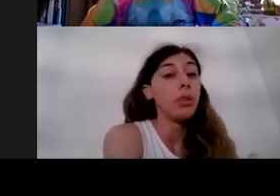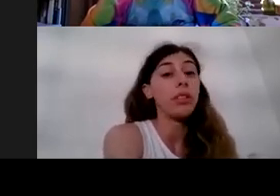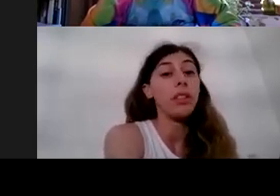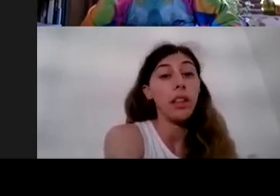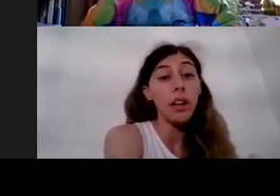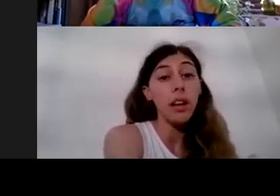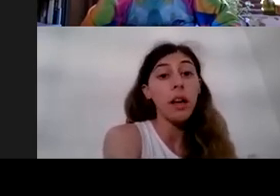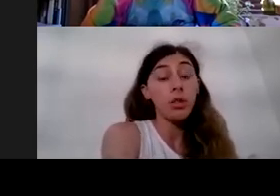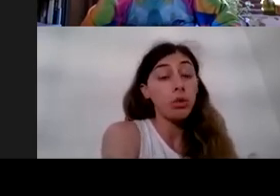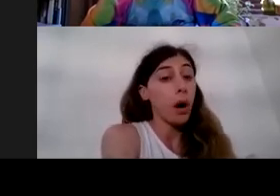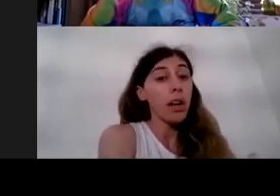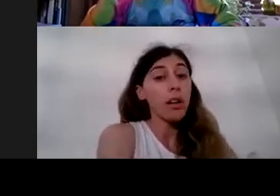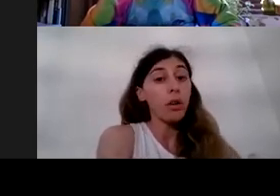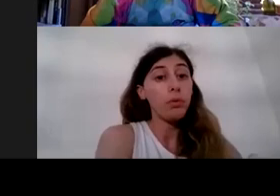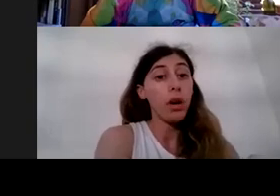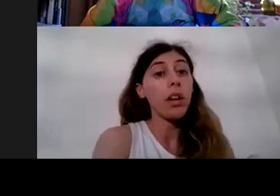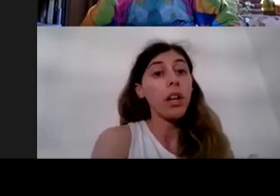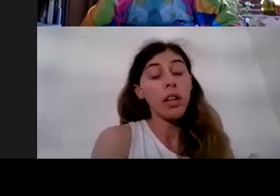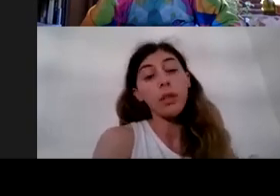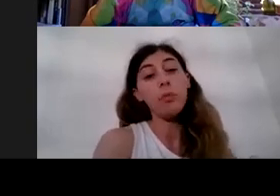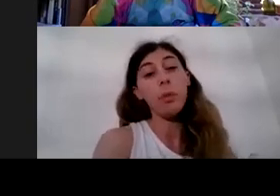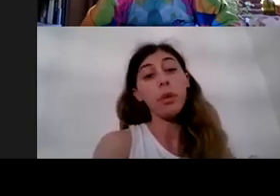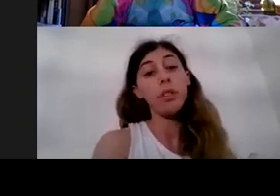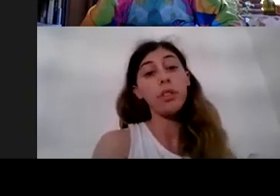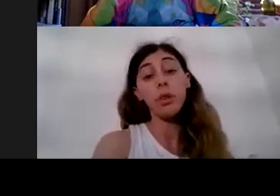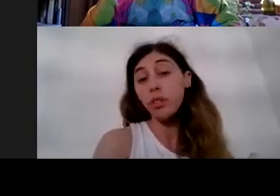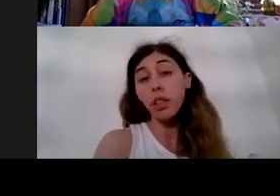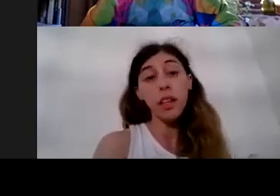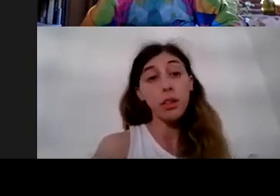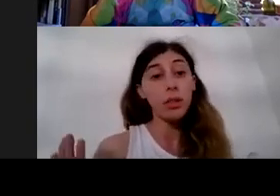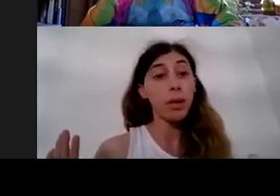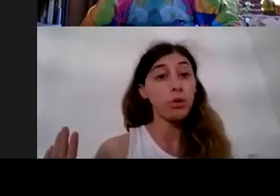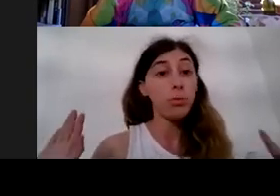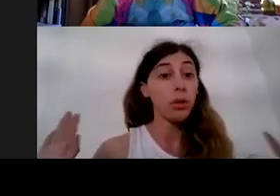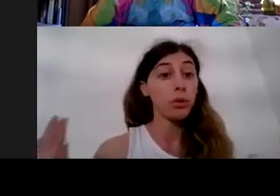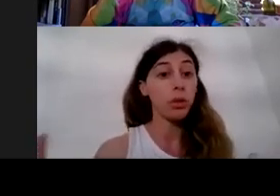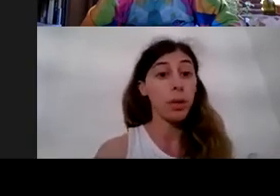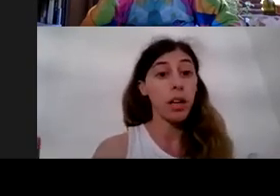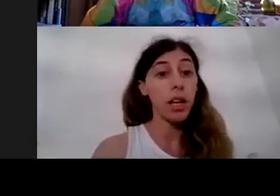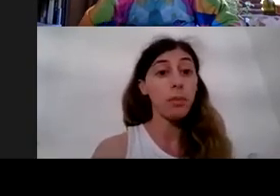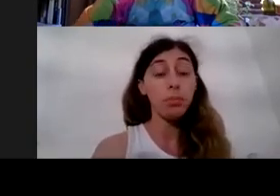because they have different types of requests. What is this Goetz protocol?